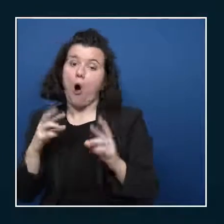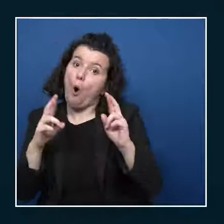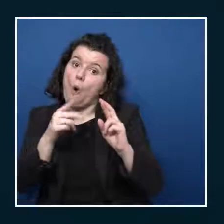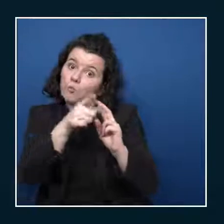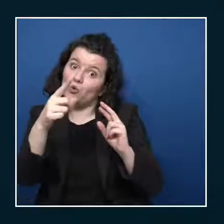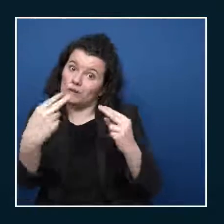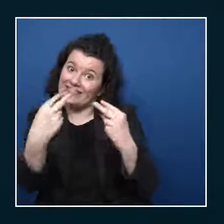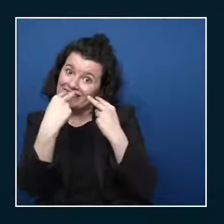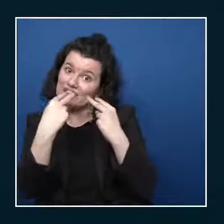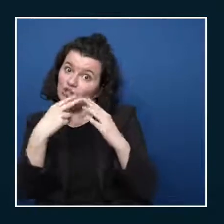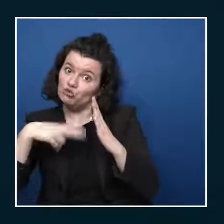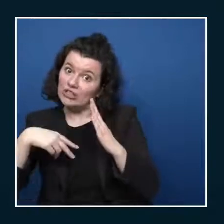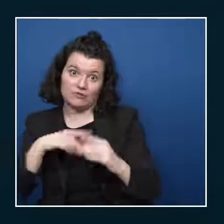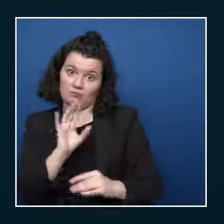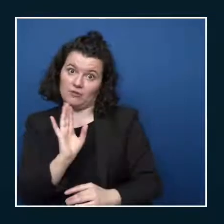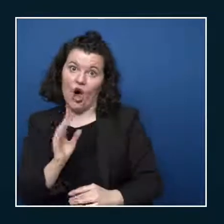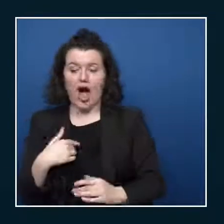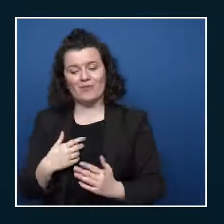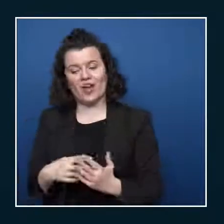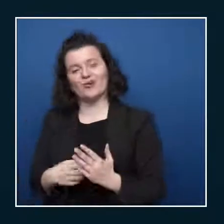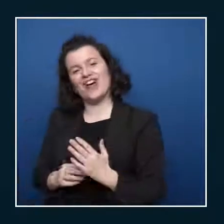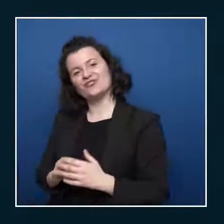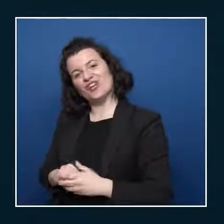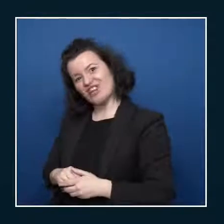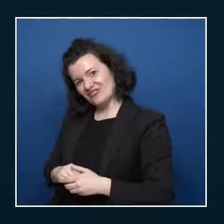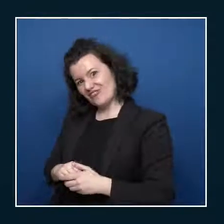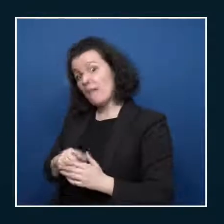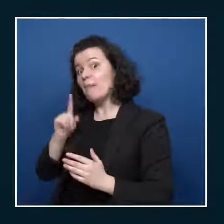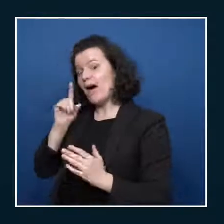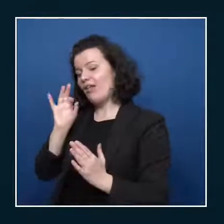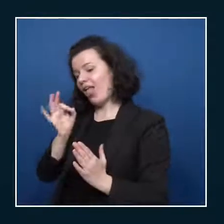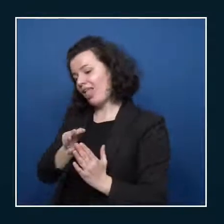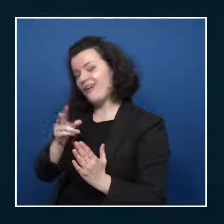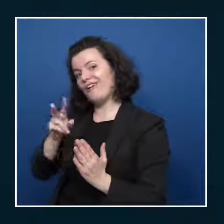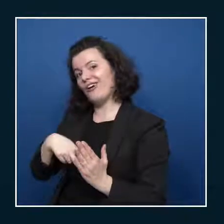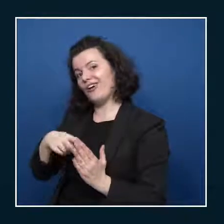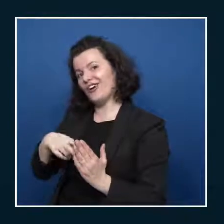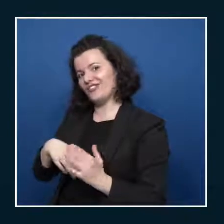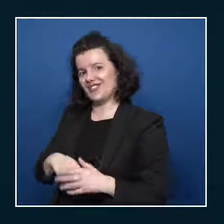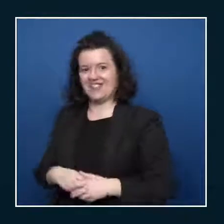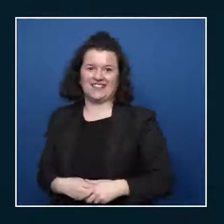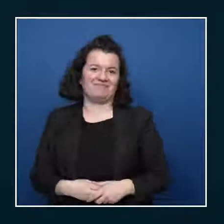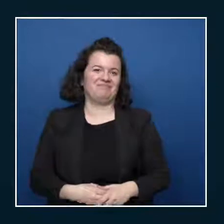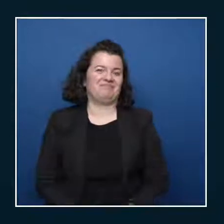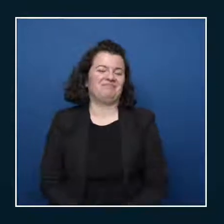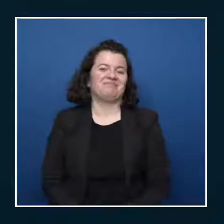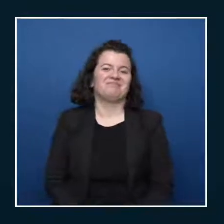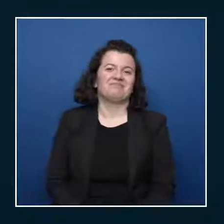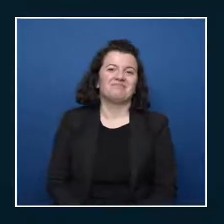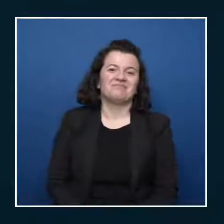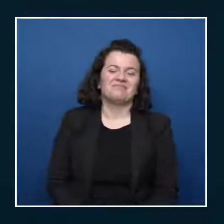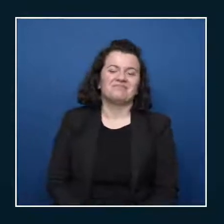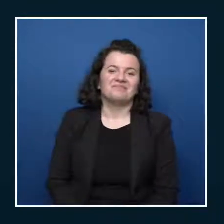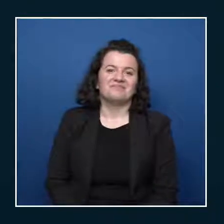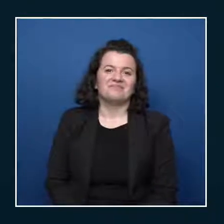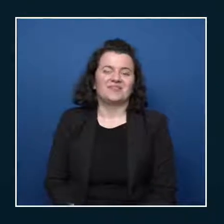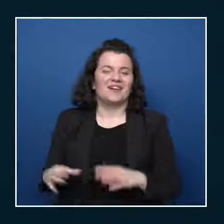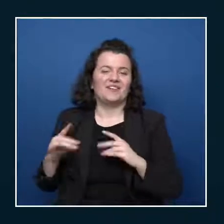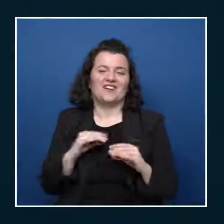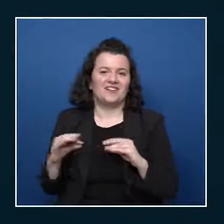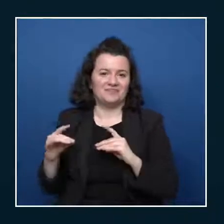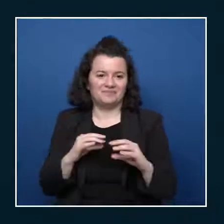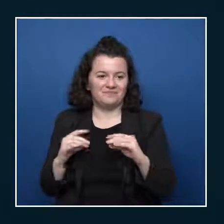I mean, did it? Are y'all gonna be honest with me? Let's be straight. There's no one else here. This is the moment where we put did it look like I was reading